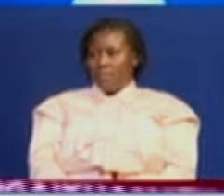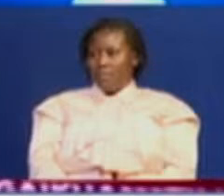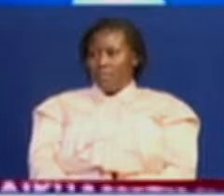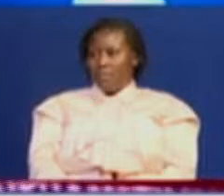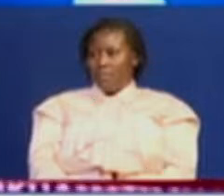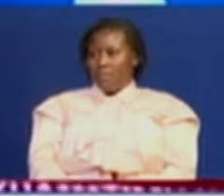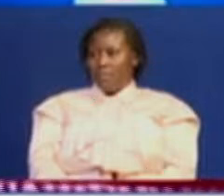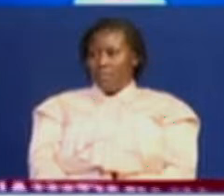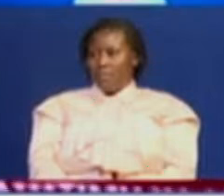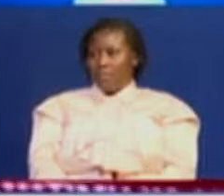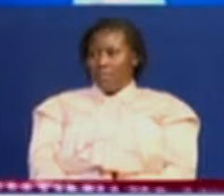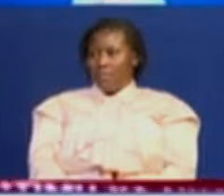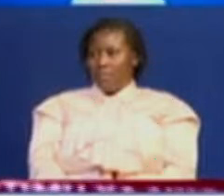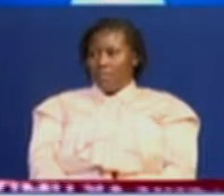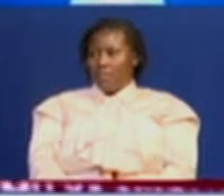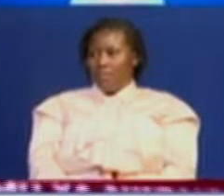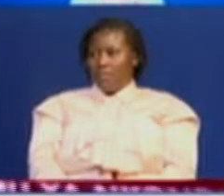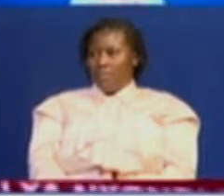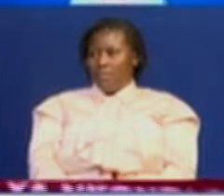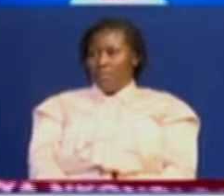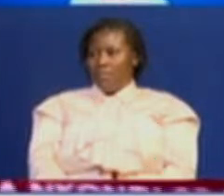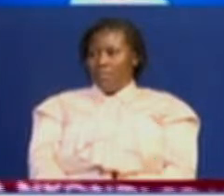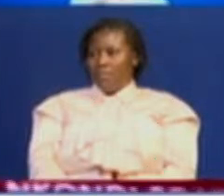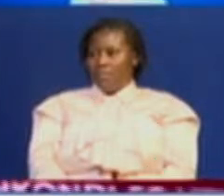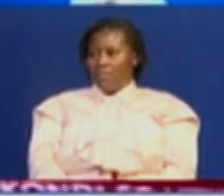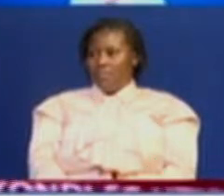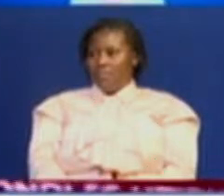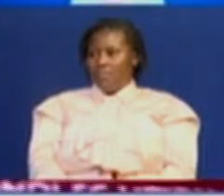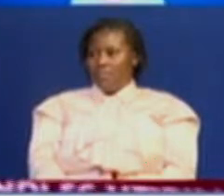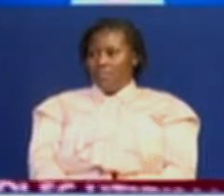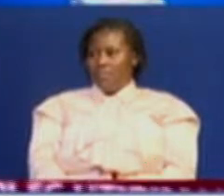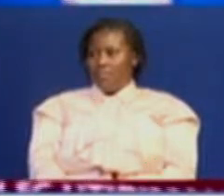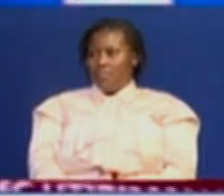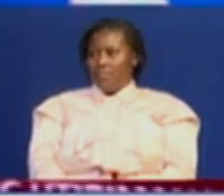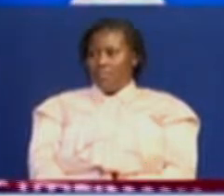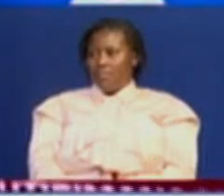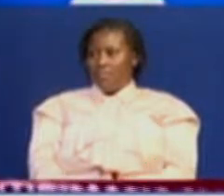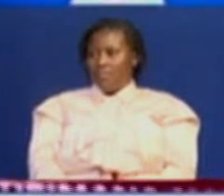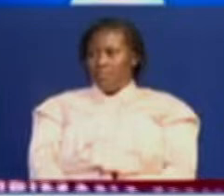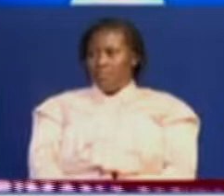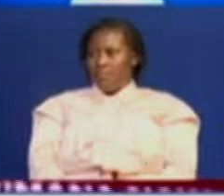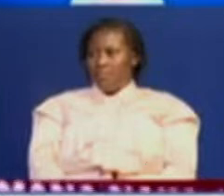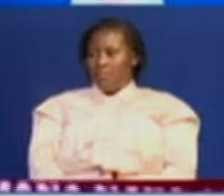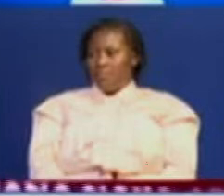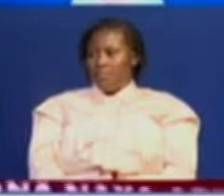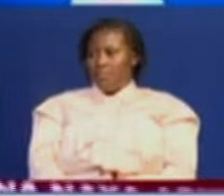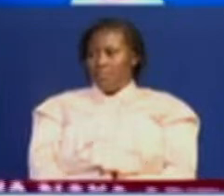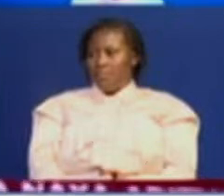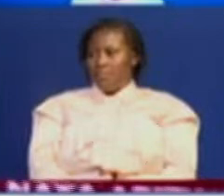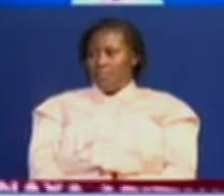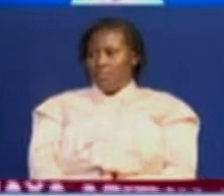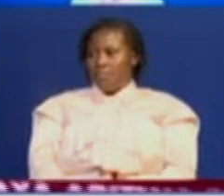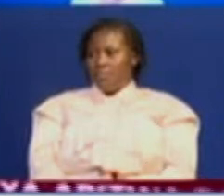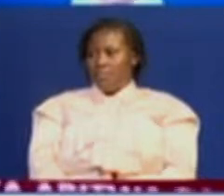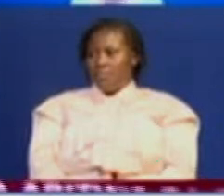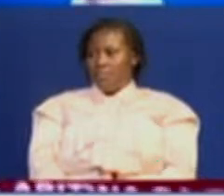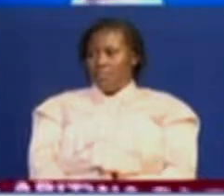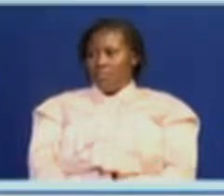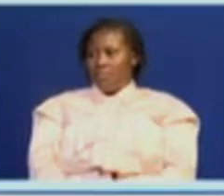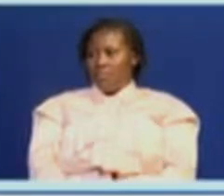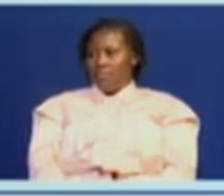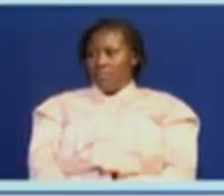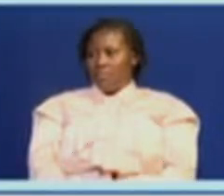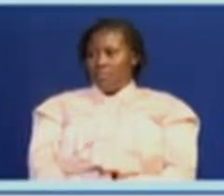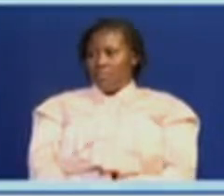tukenga mwanga maita ya yonde ya tatatu jathire kenda tuja kwira Meru we did our best itwagereria kwinga seneti